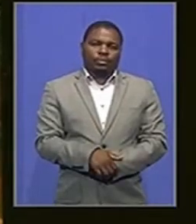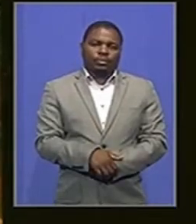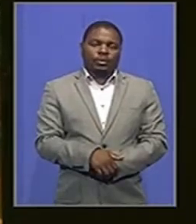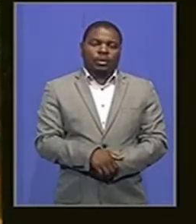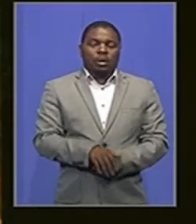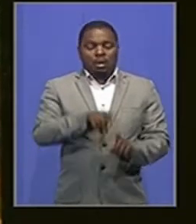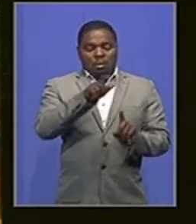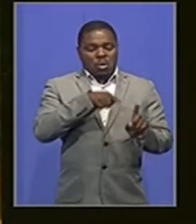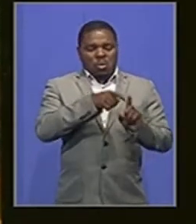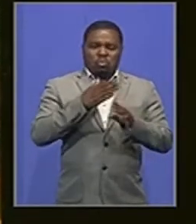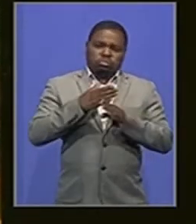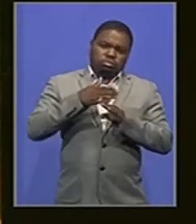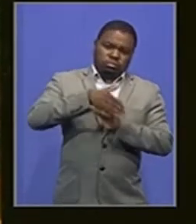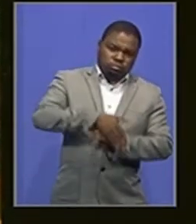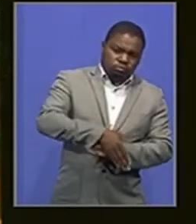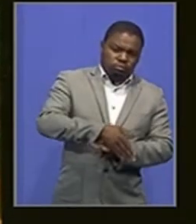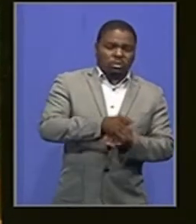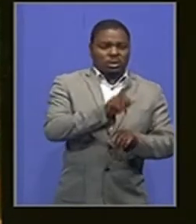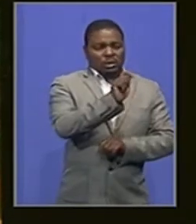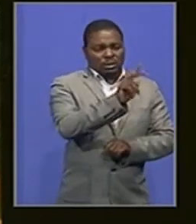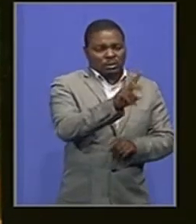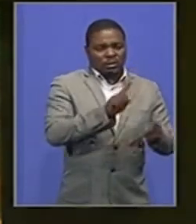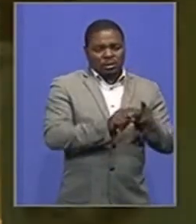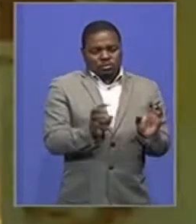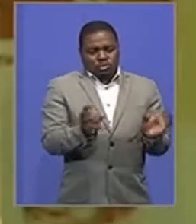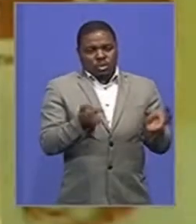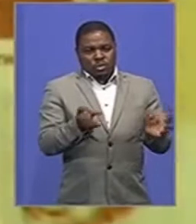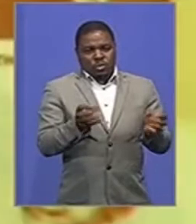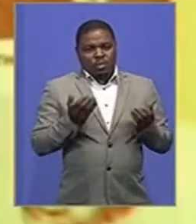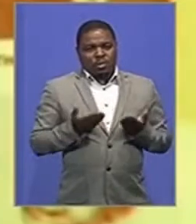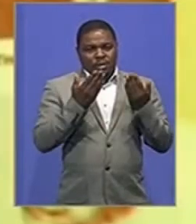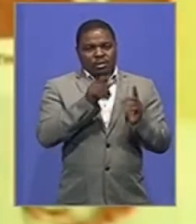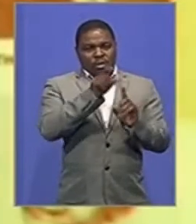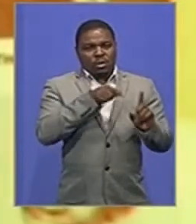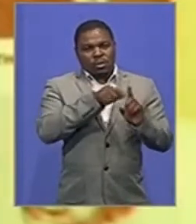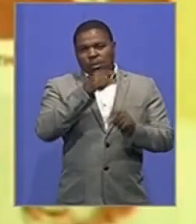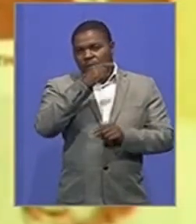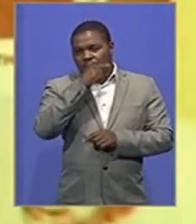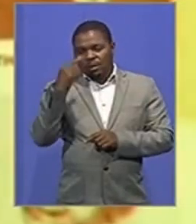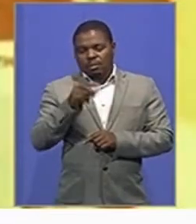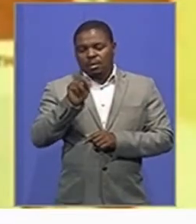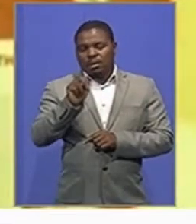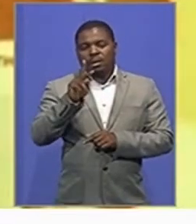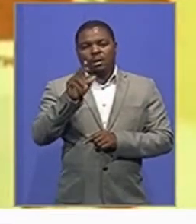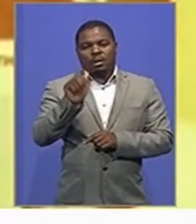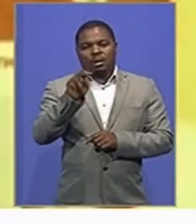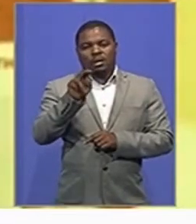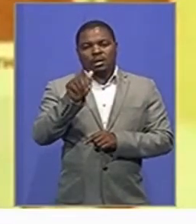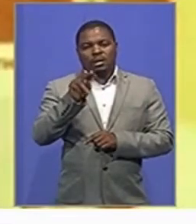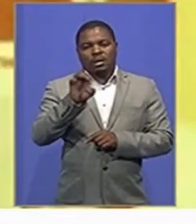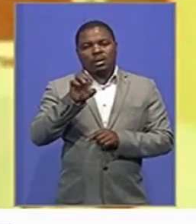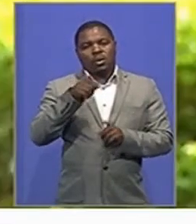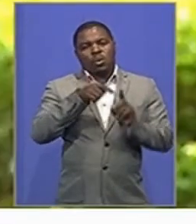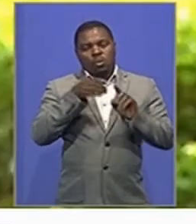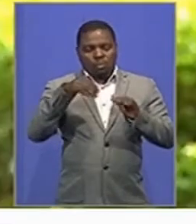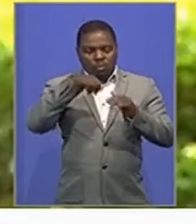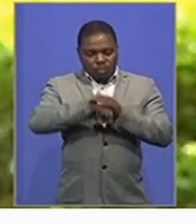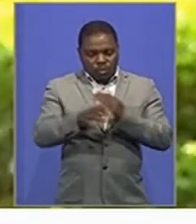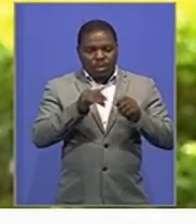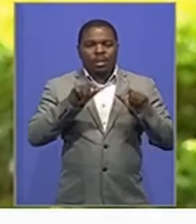Mahlwa a di bona le mogaši wa Radio le Televishene a tsebiwago ka Mamba Ernest Nkanyane o belegwe ka Olifantshoek